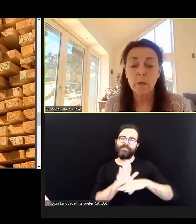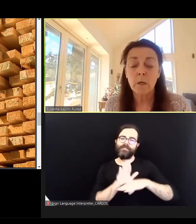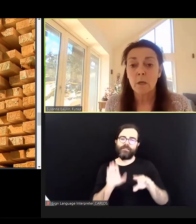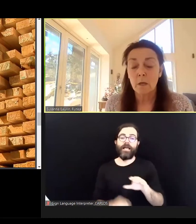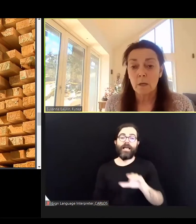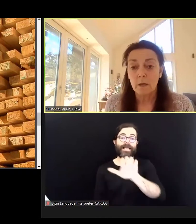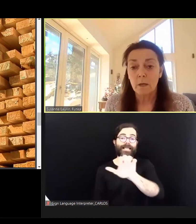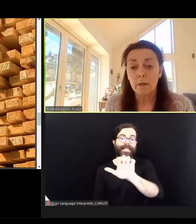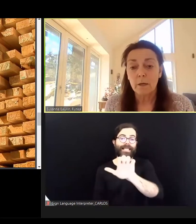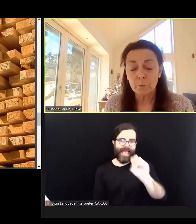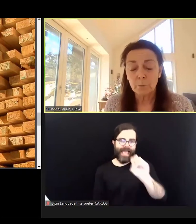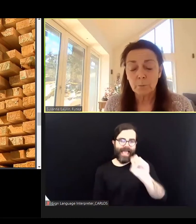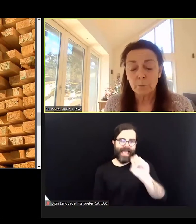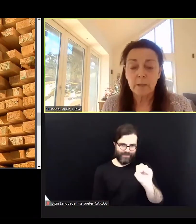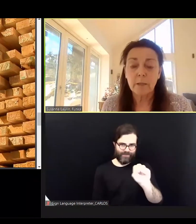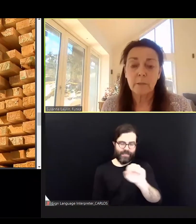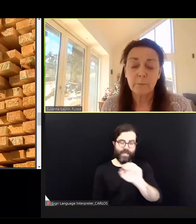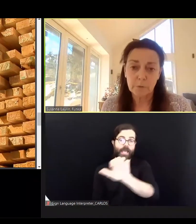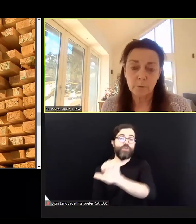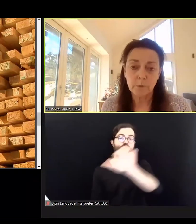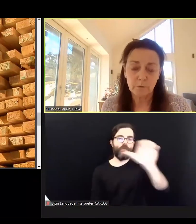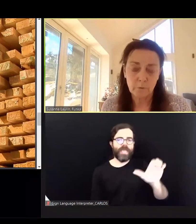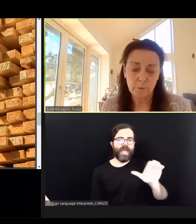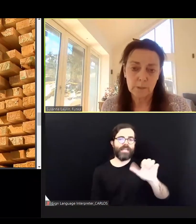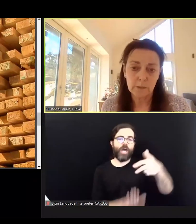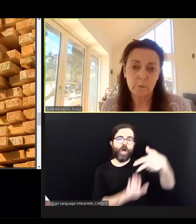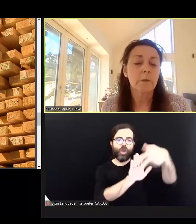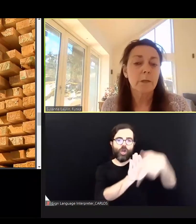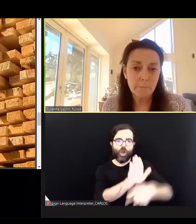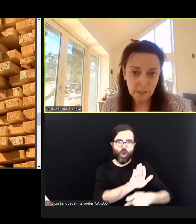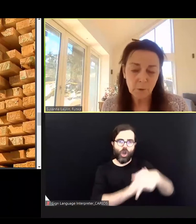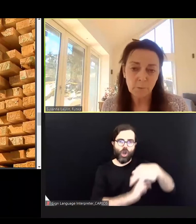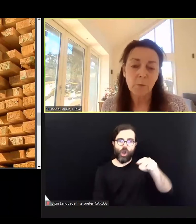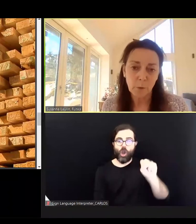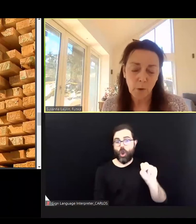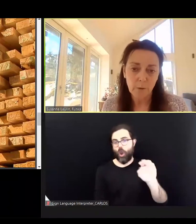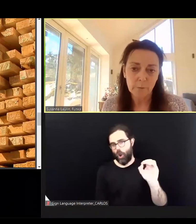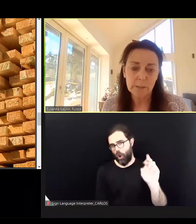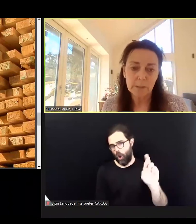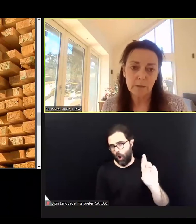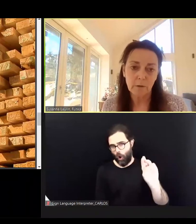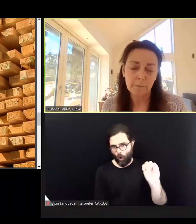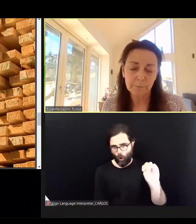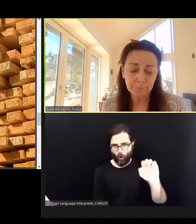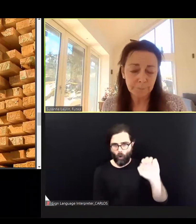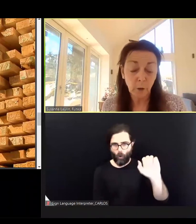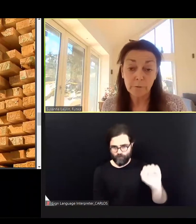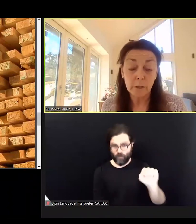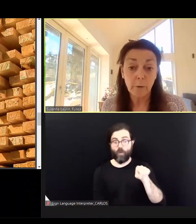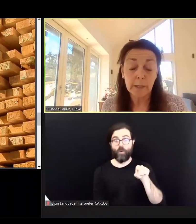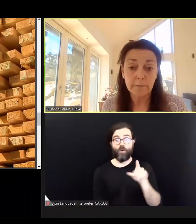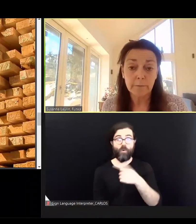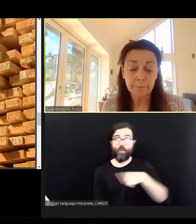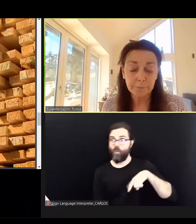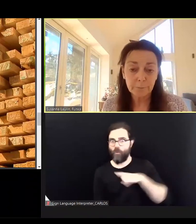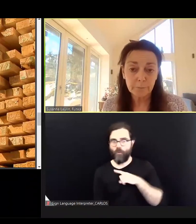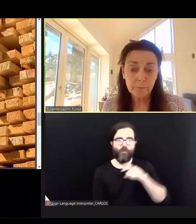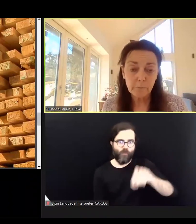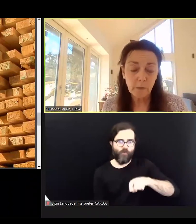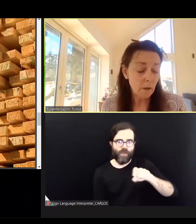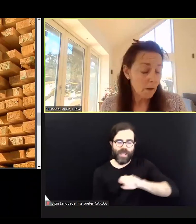if you for a while look at the US, the reason why their legislation is not moving forward is that they wrote the technical